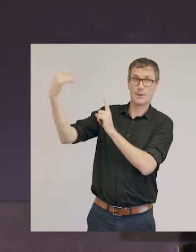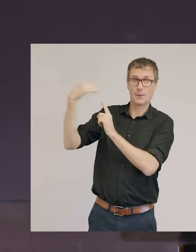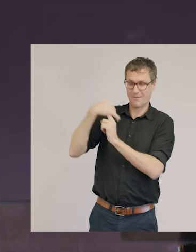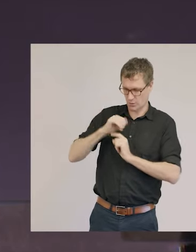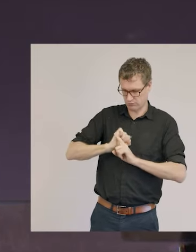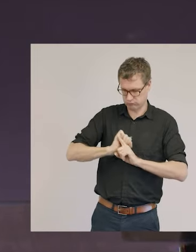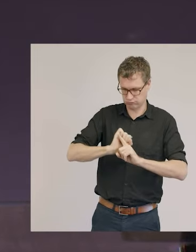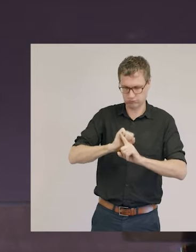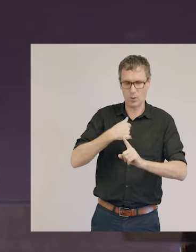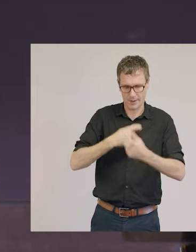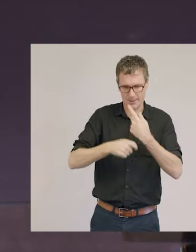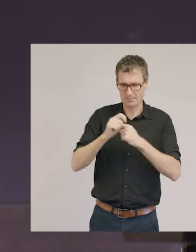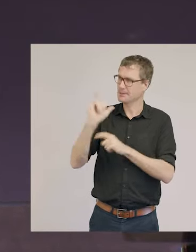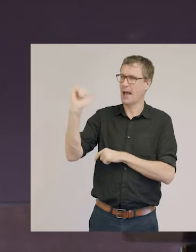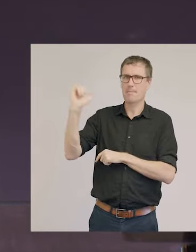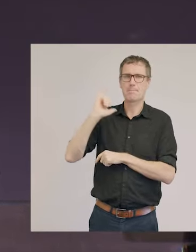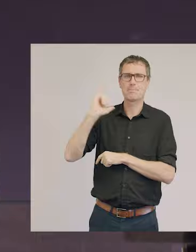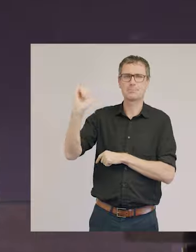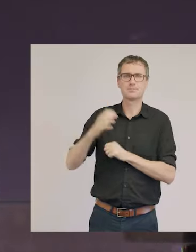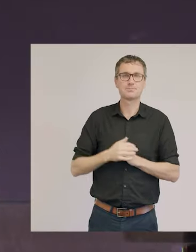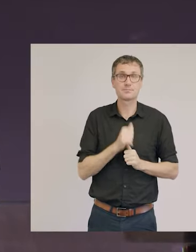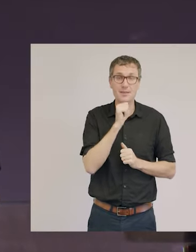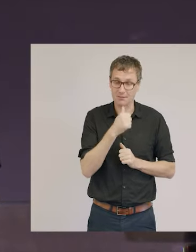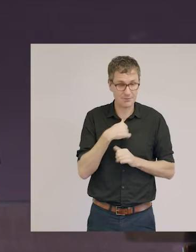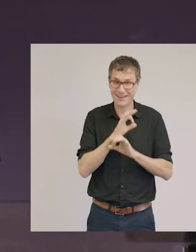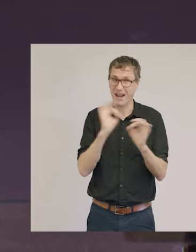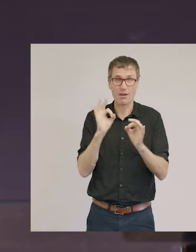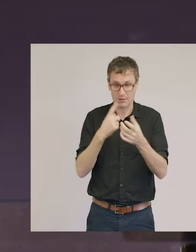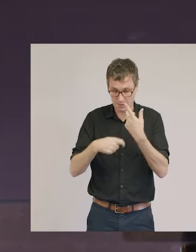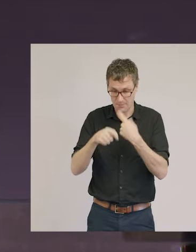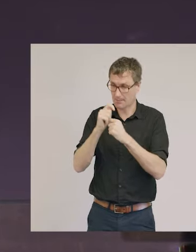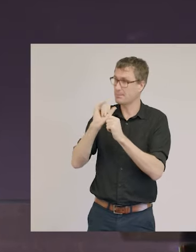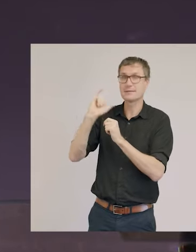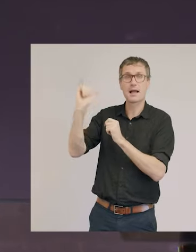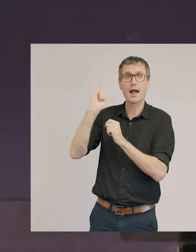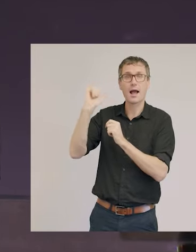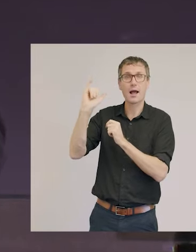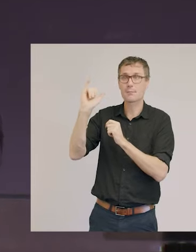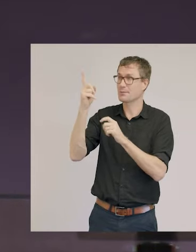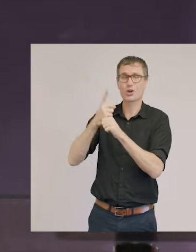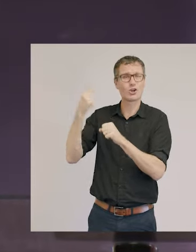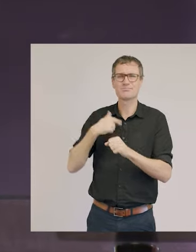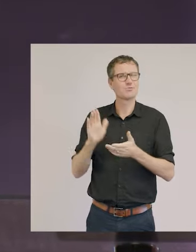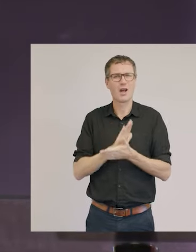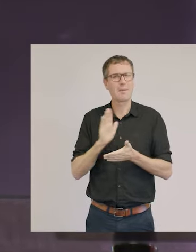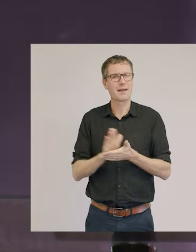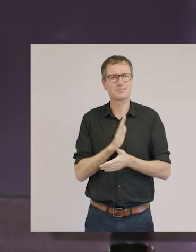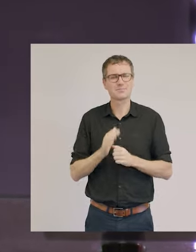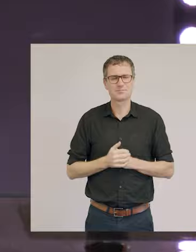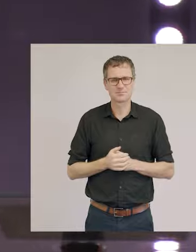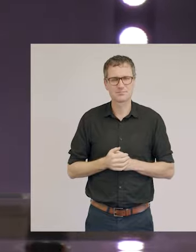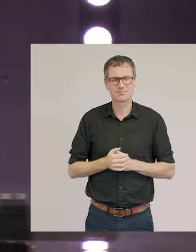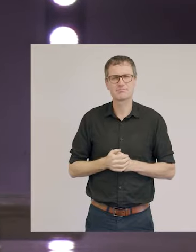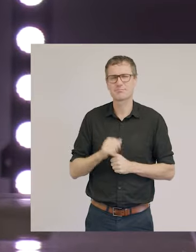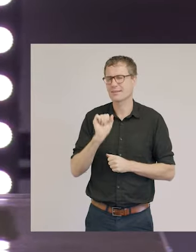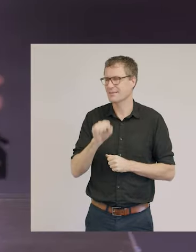that you become like him. If you're not going to change to become like him, God's got a problem.